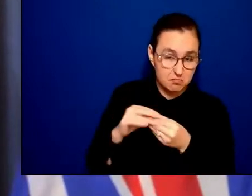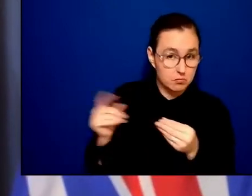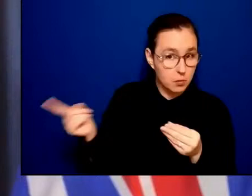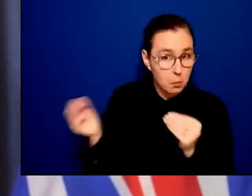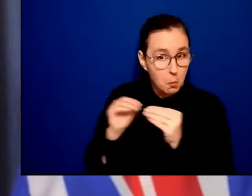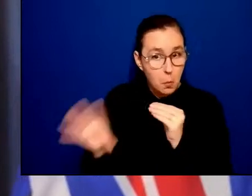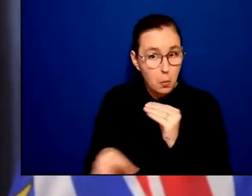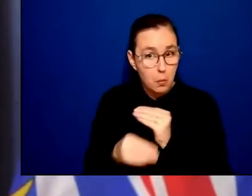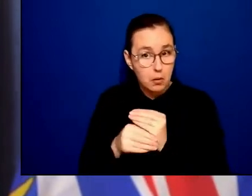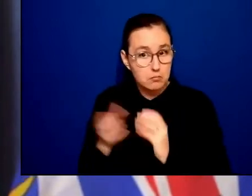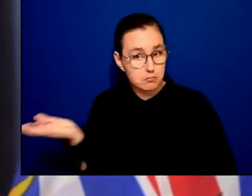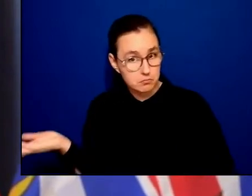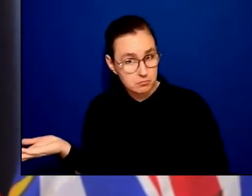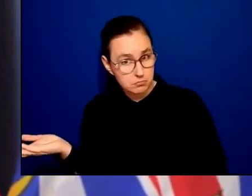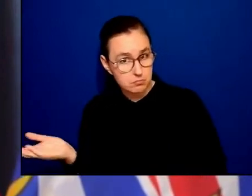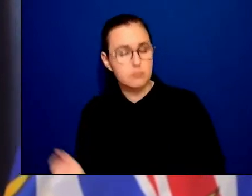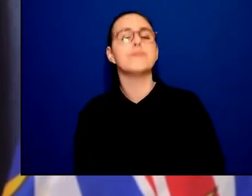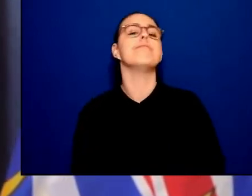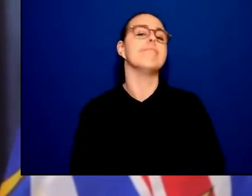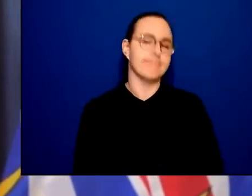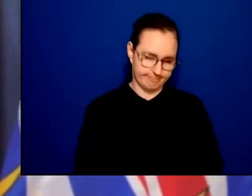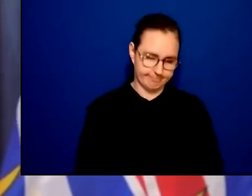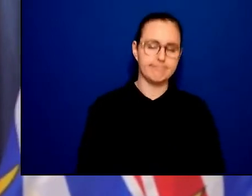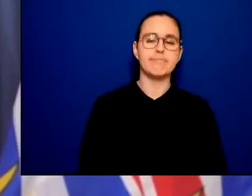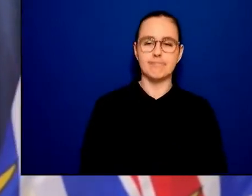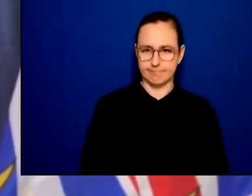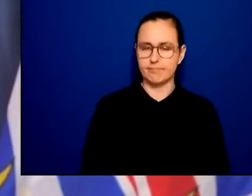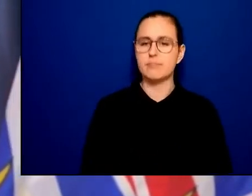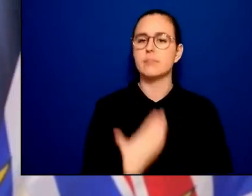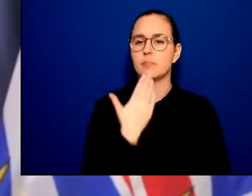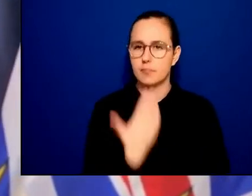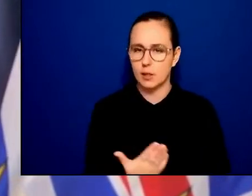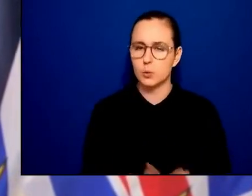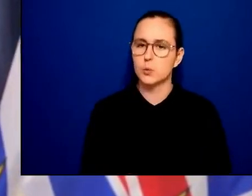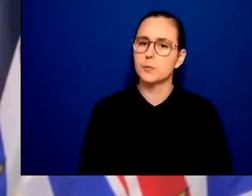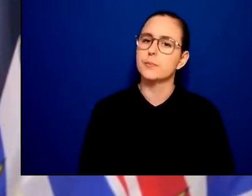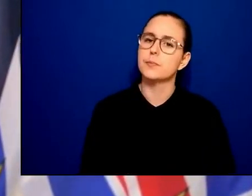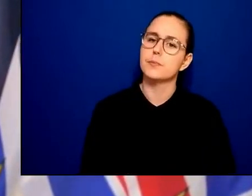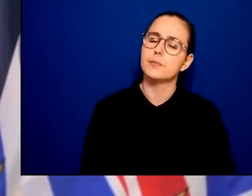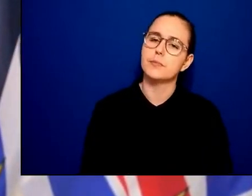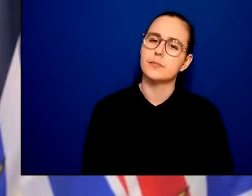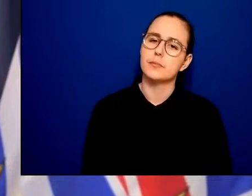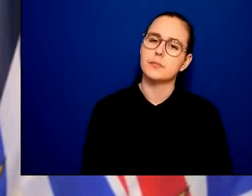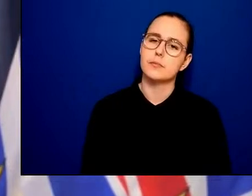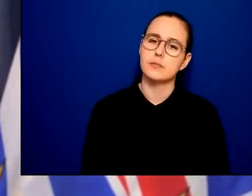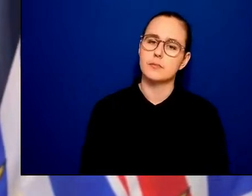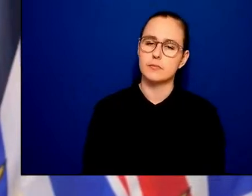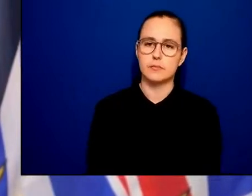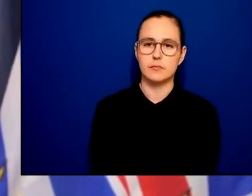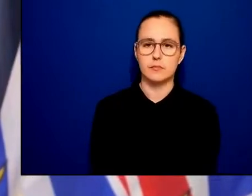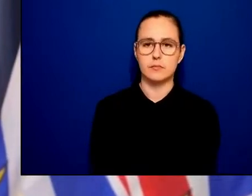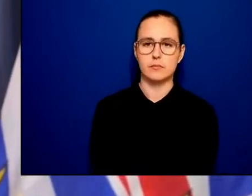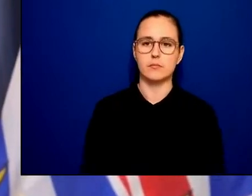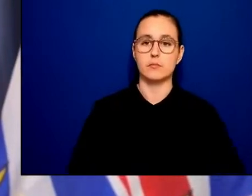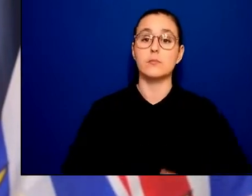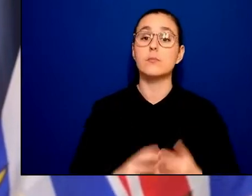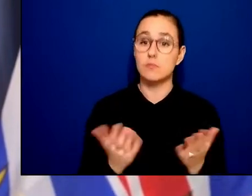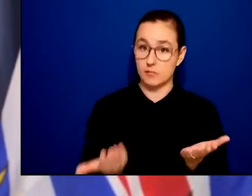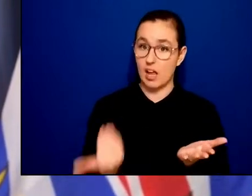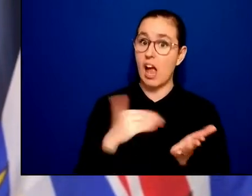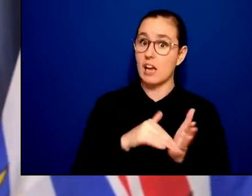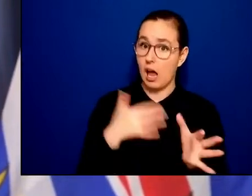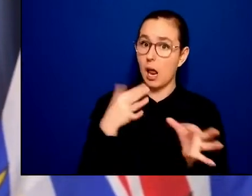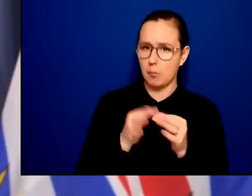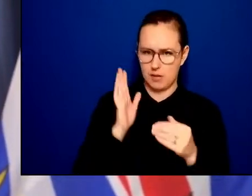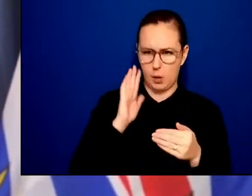Thank you, Minister Farnworth, and thank you, Richard, for the question. We will have updates as we open that road